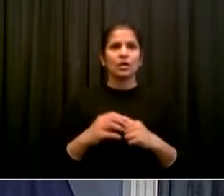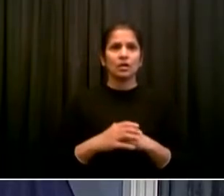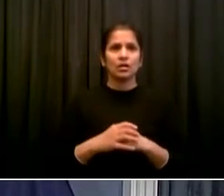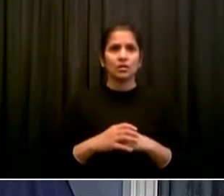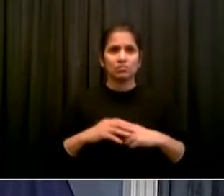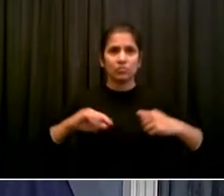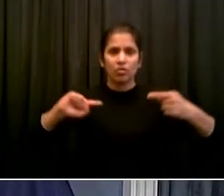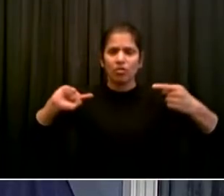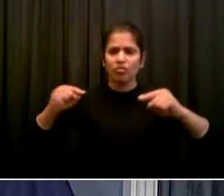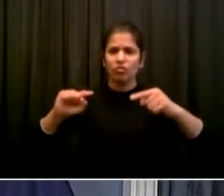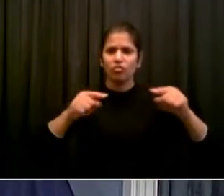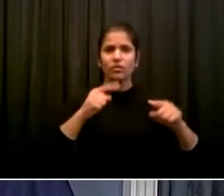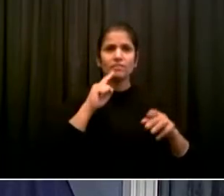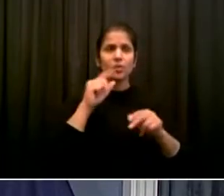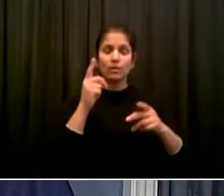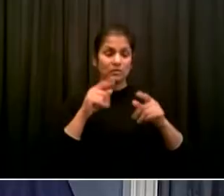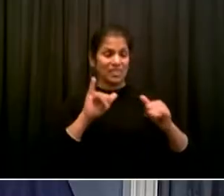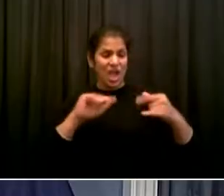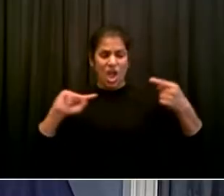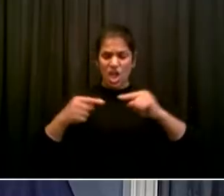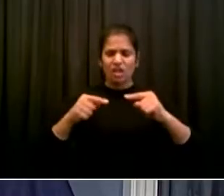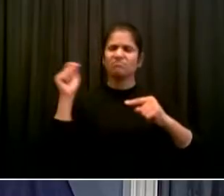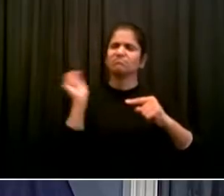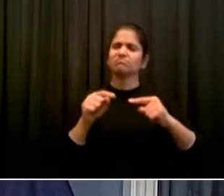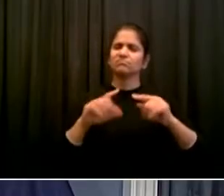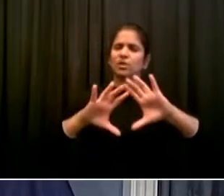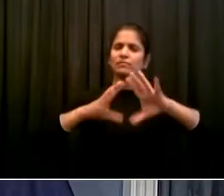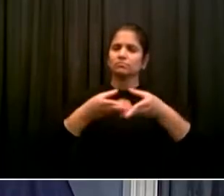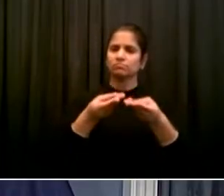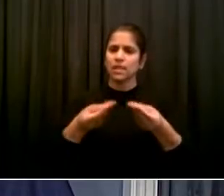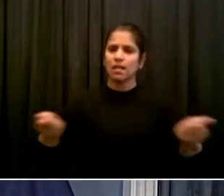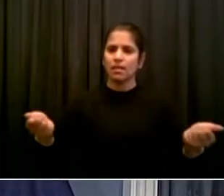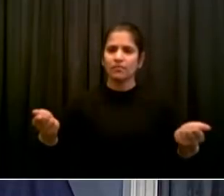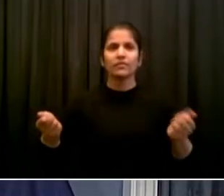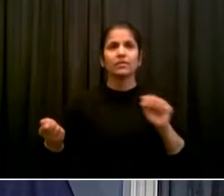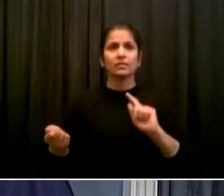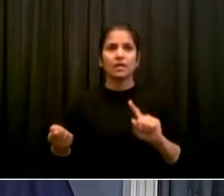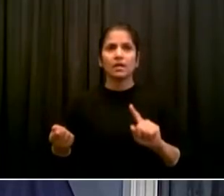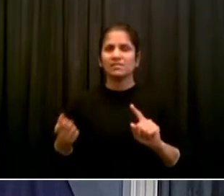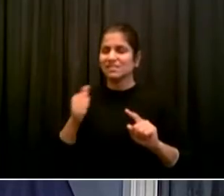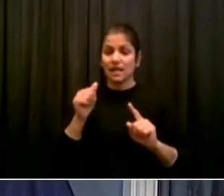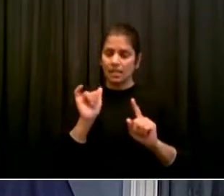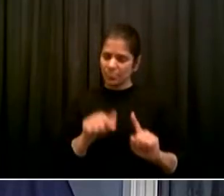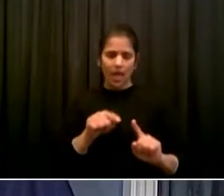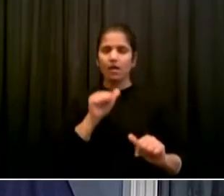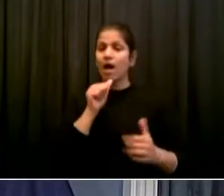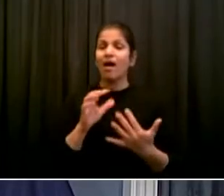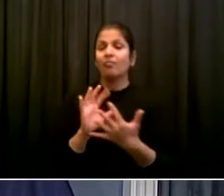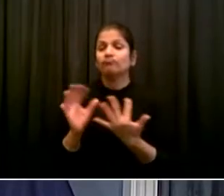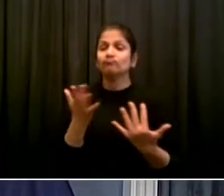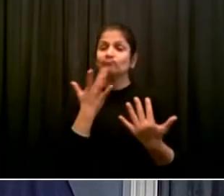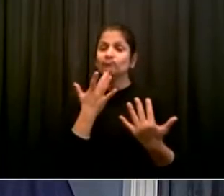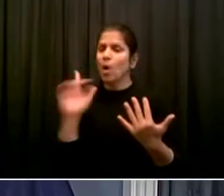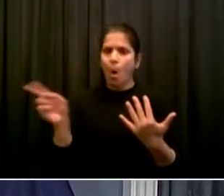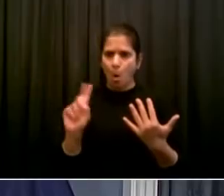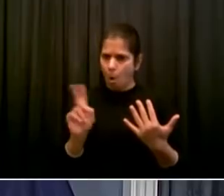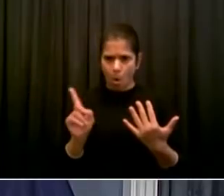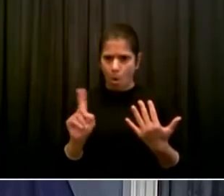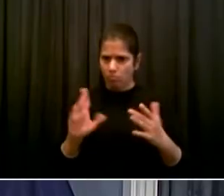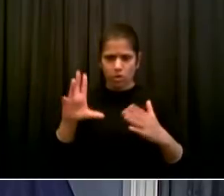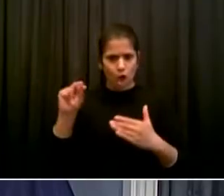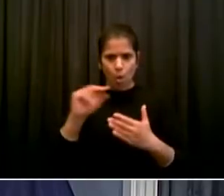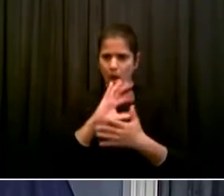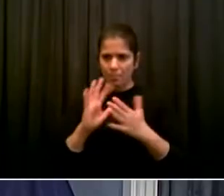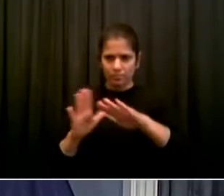a must and not an option. The recommendations that we've outlined in this report give us a great deal to be hopeful